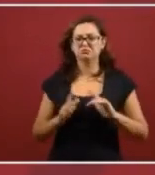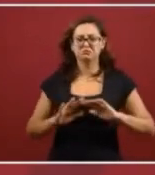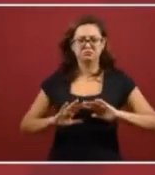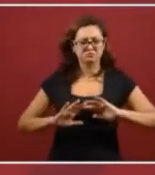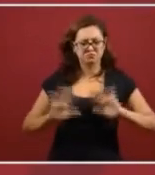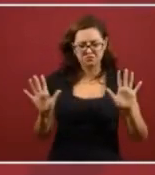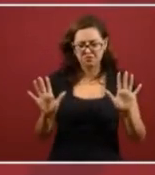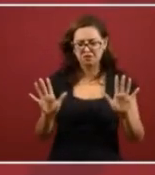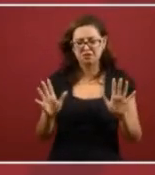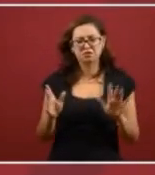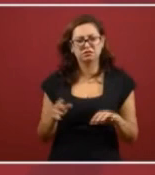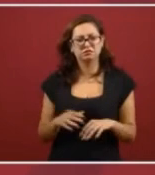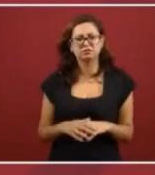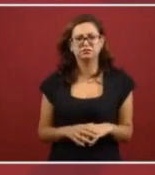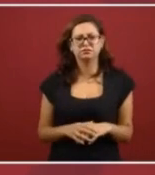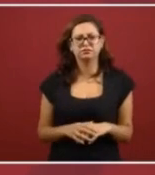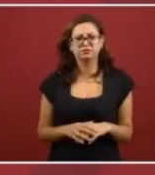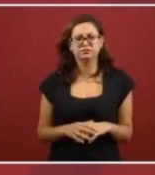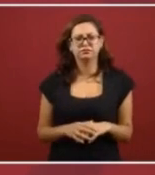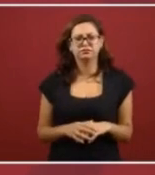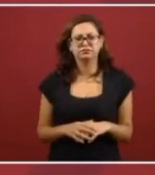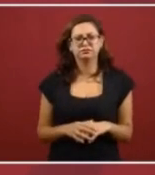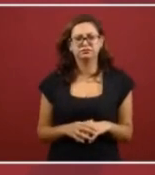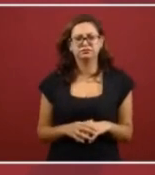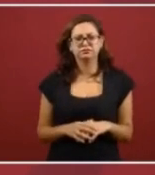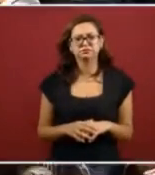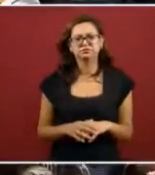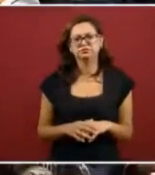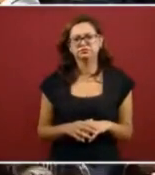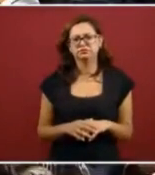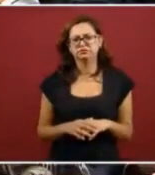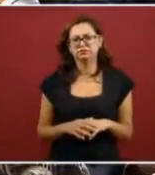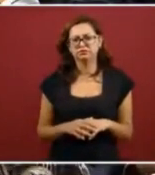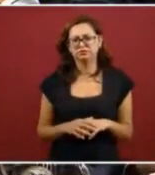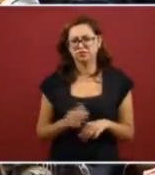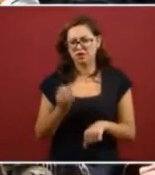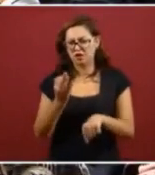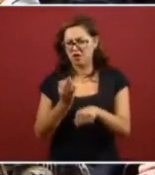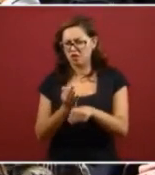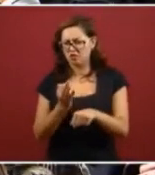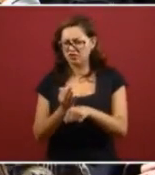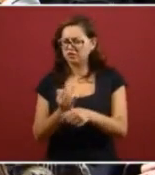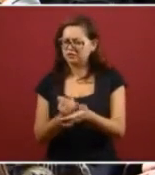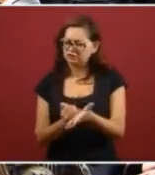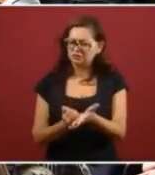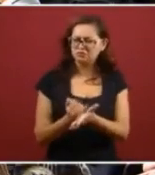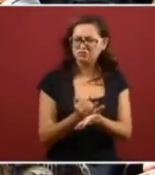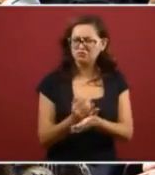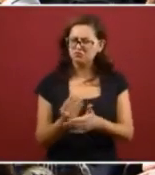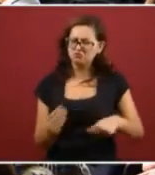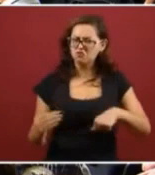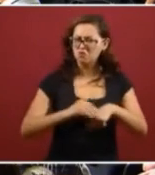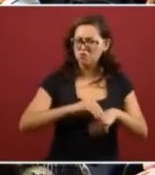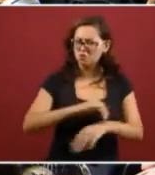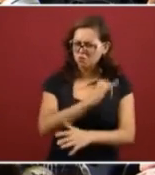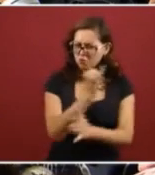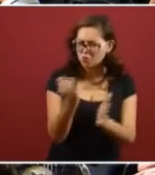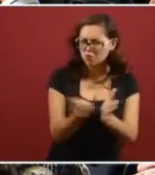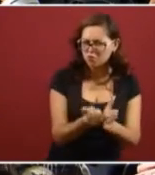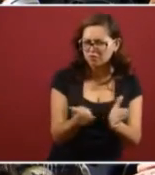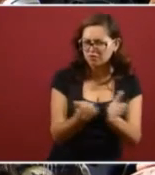it was cleared de manifiesto up. And they de did otra a, naturaleza. They manifested that it's a different matter. De,